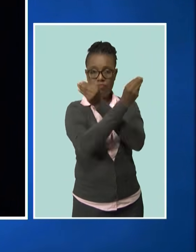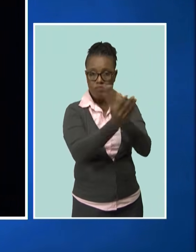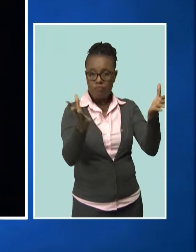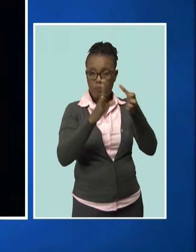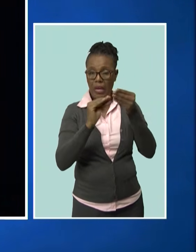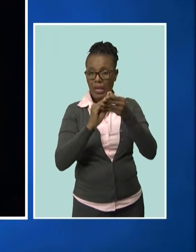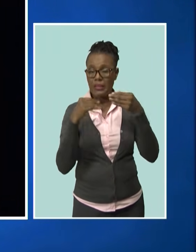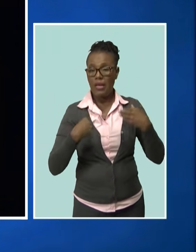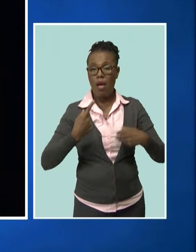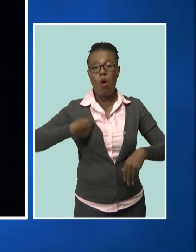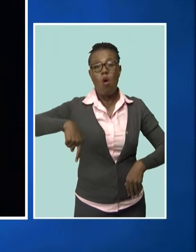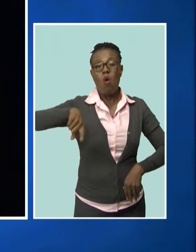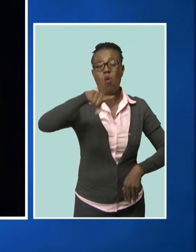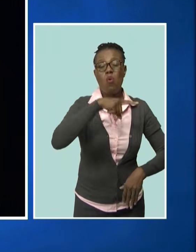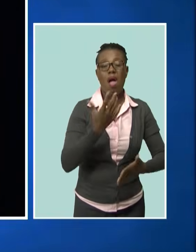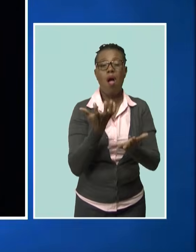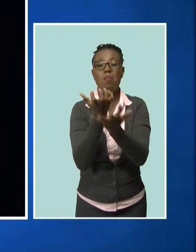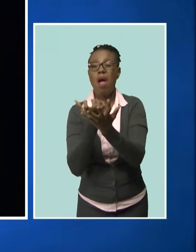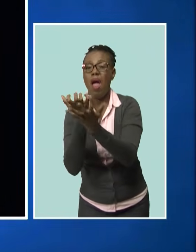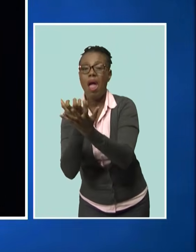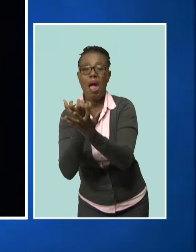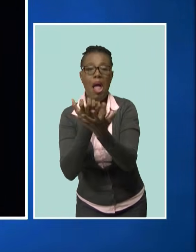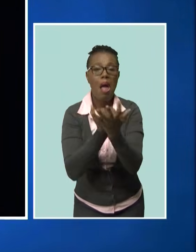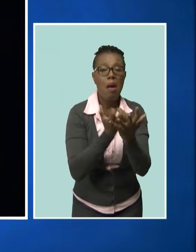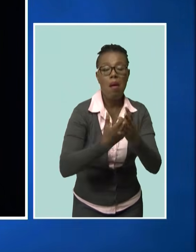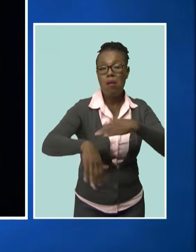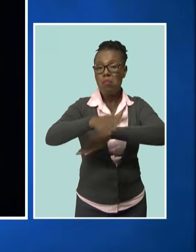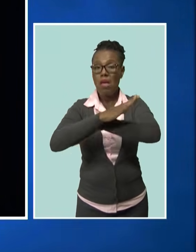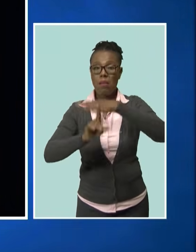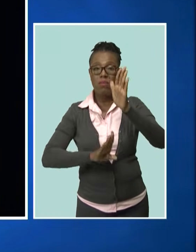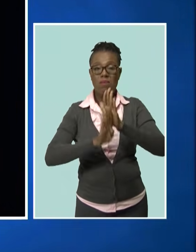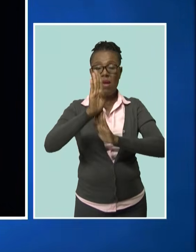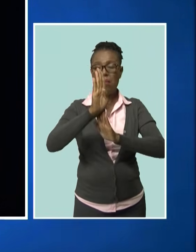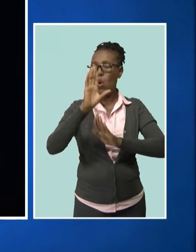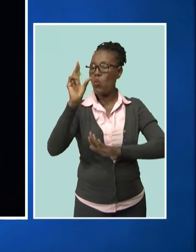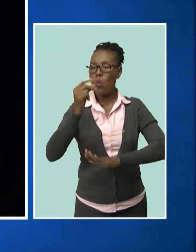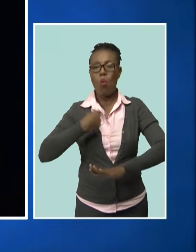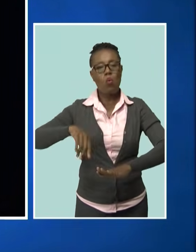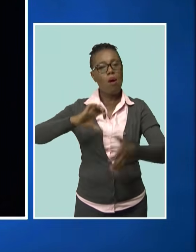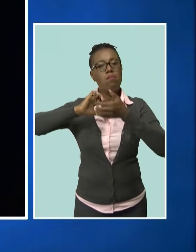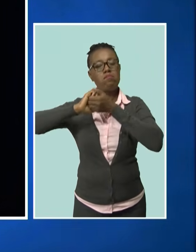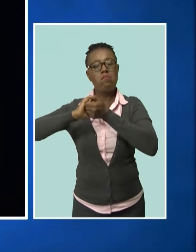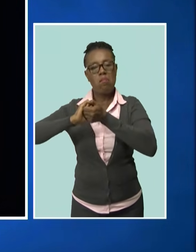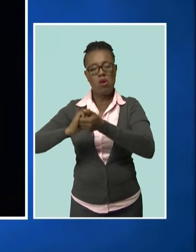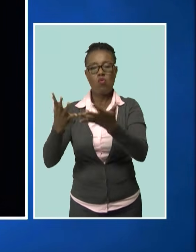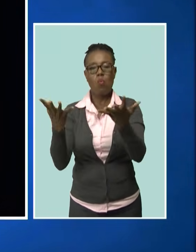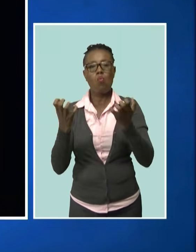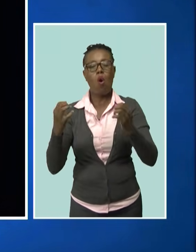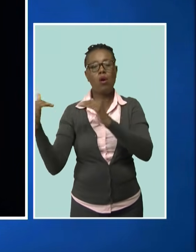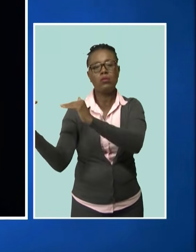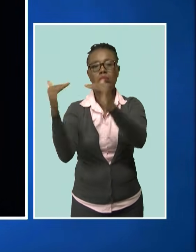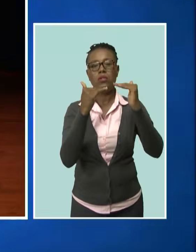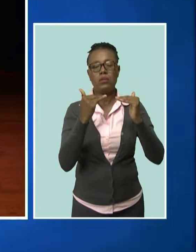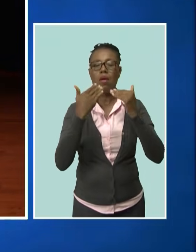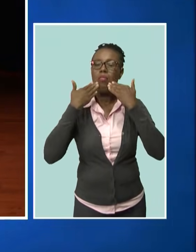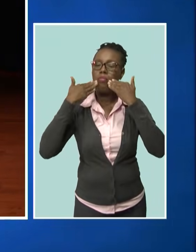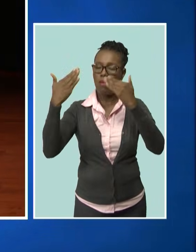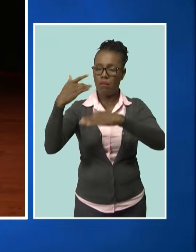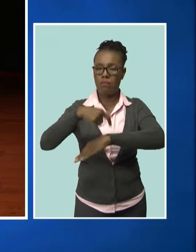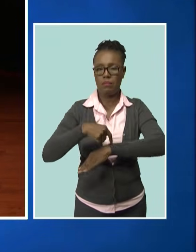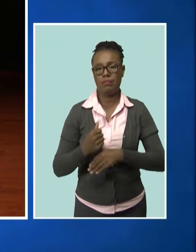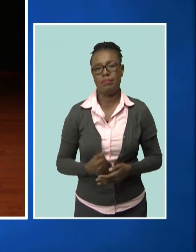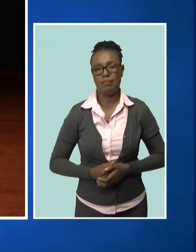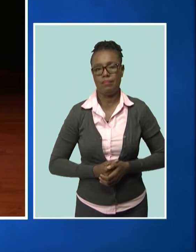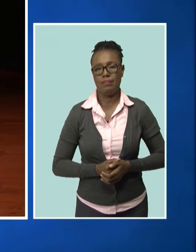are not beggars at the table of development. We are partners demanding justice. Thank you for your time.